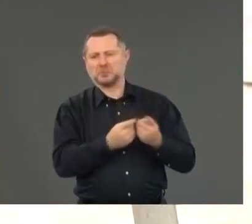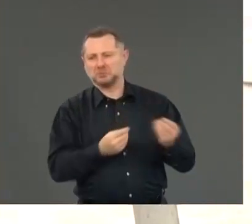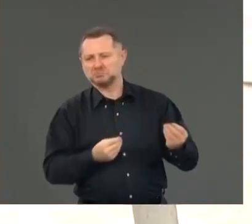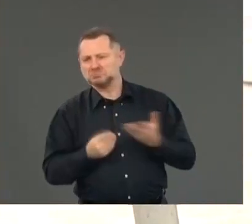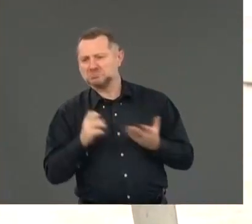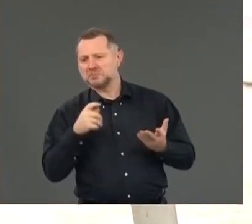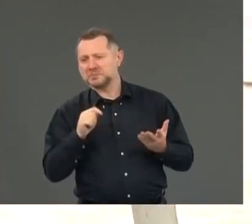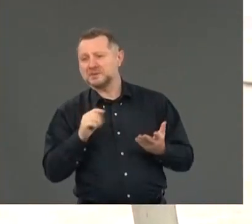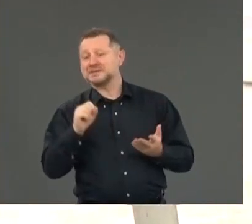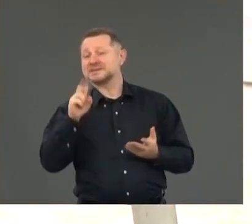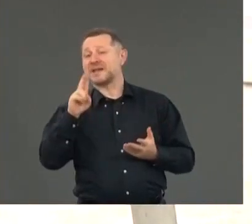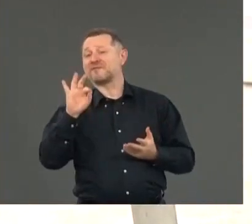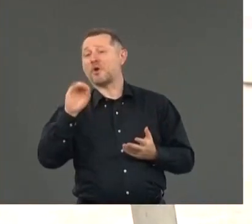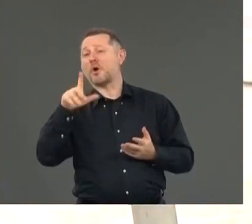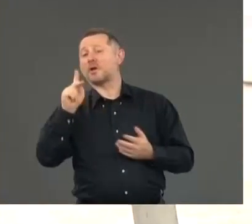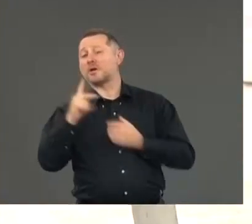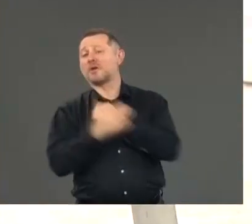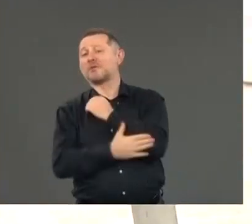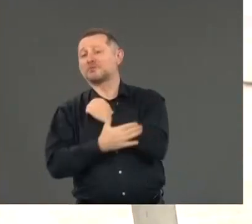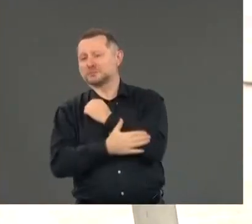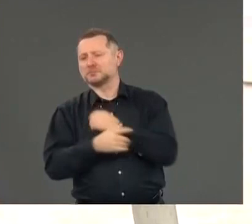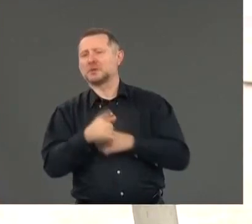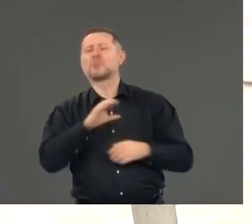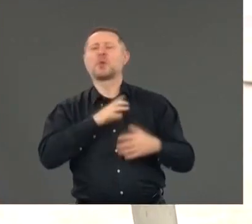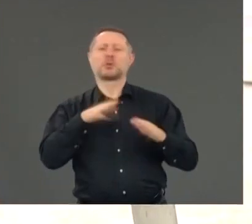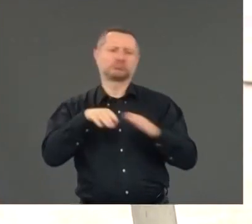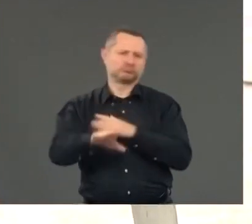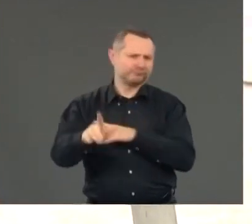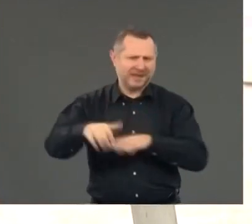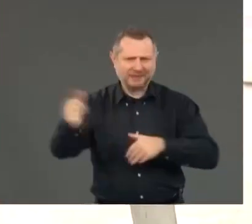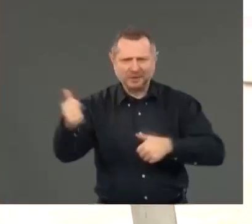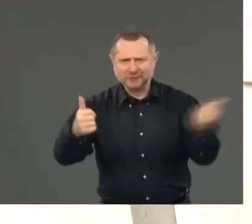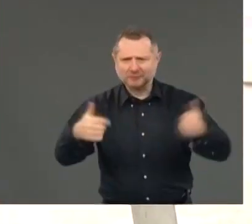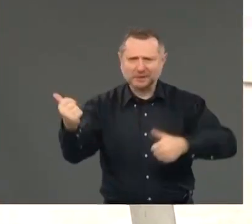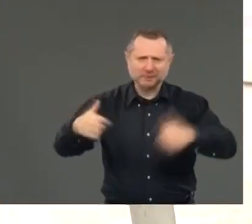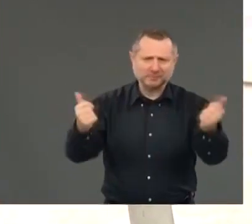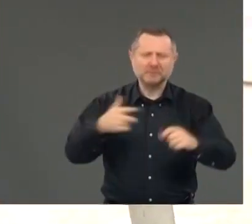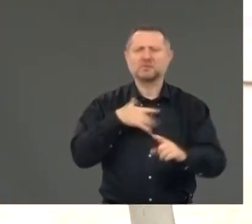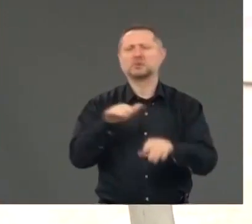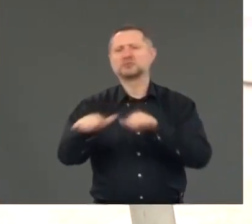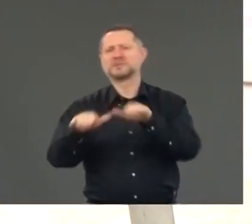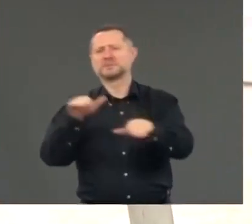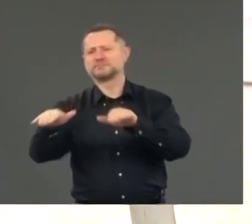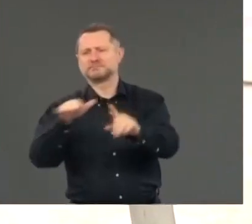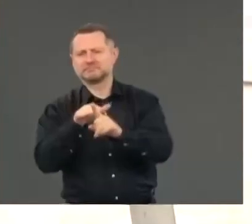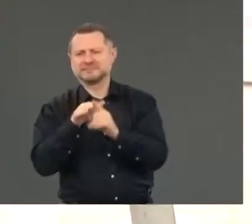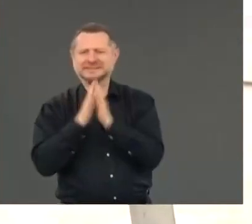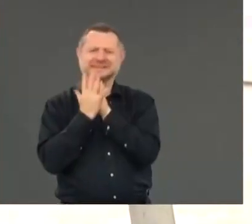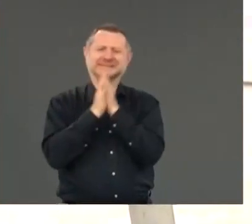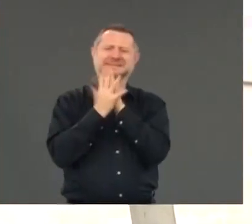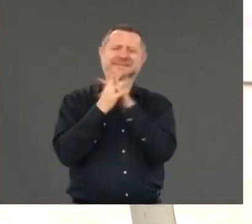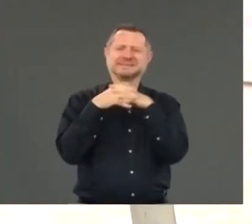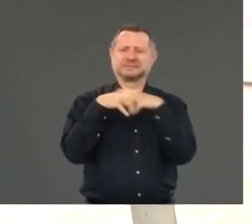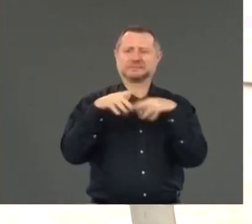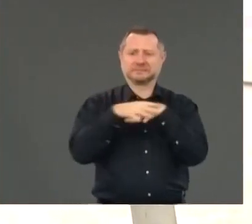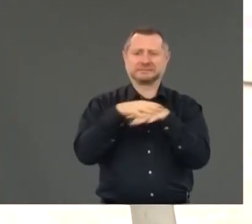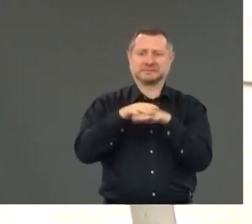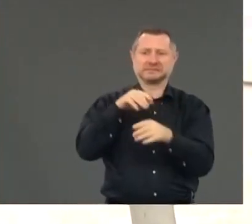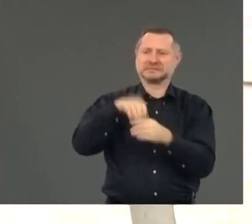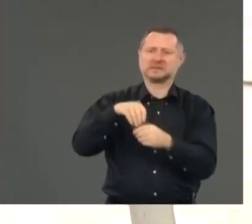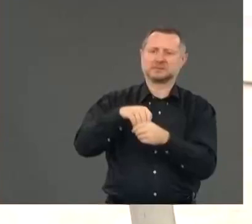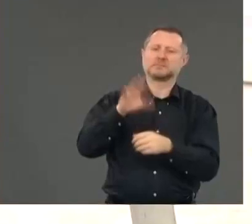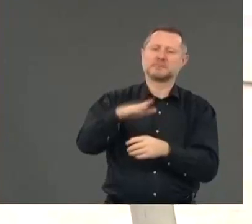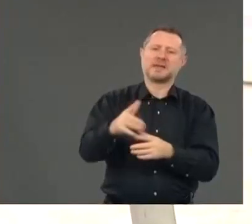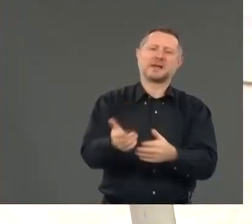Police broke it up. But I do want to take this opportunity to remind everyone that crowding of any kind is against what we're advising,